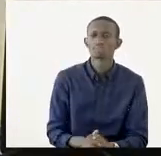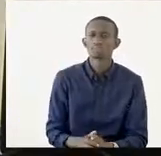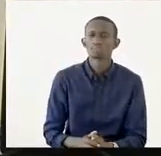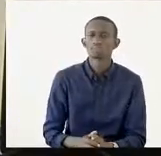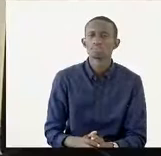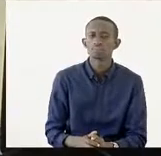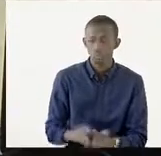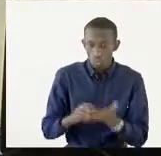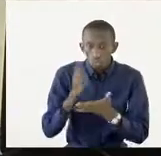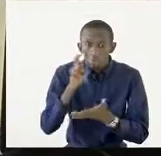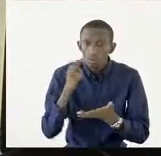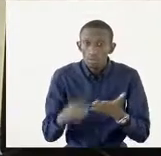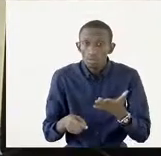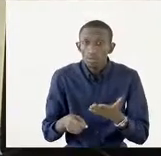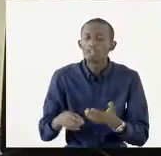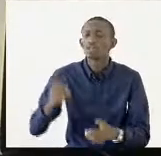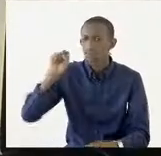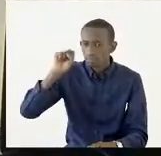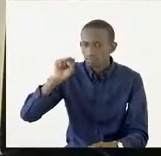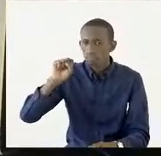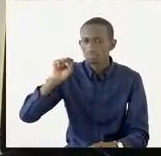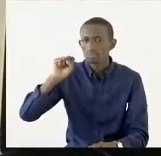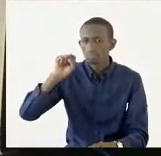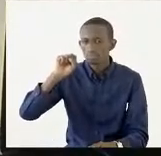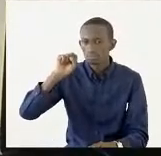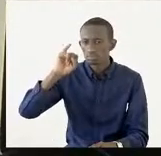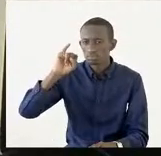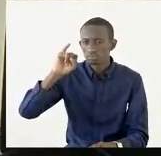is the observation? Silver mirror formation.